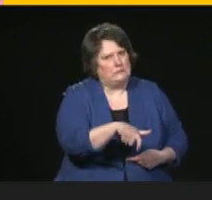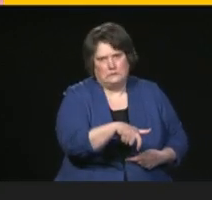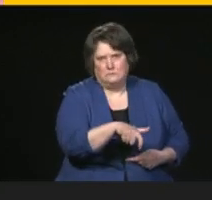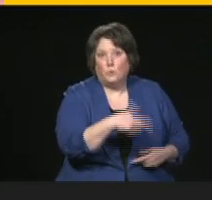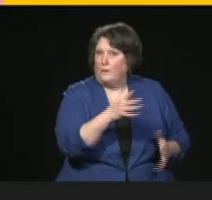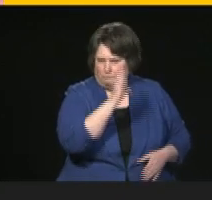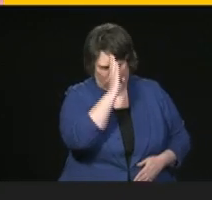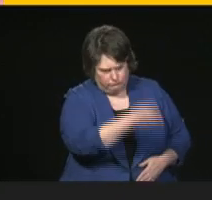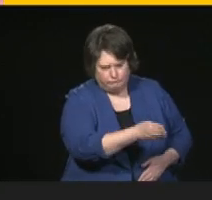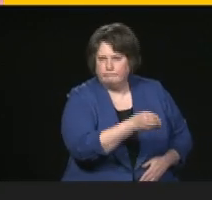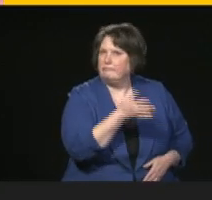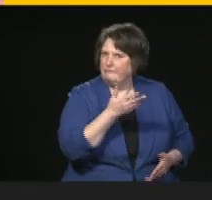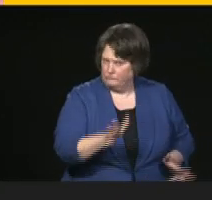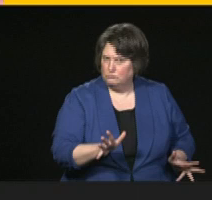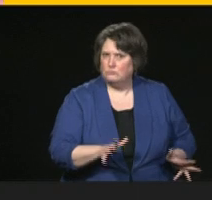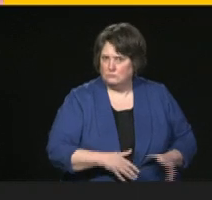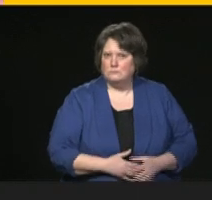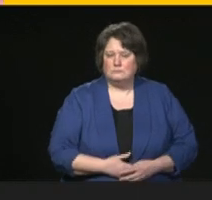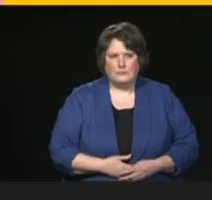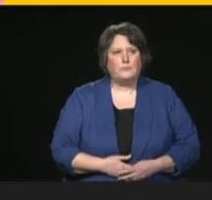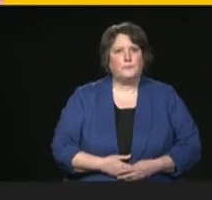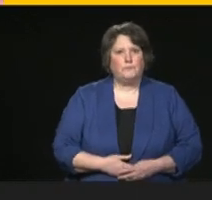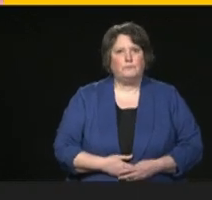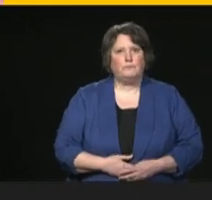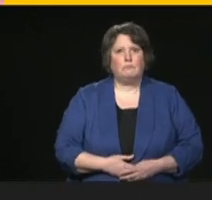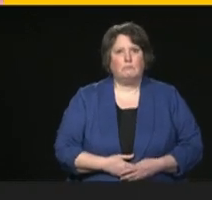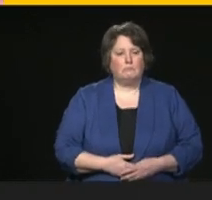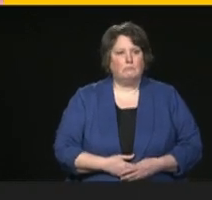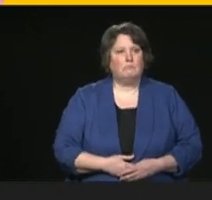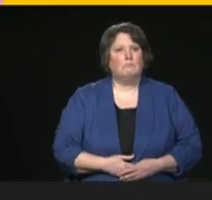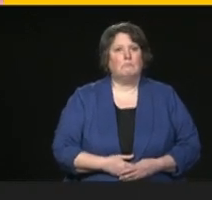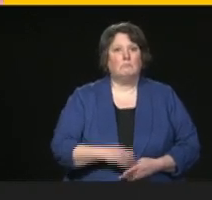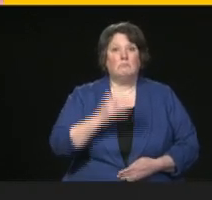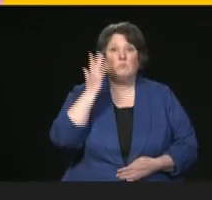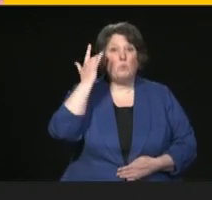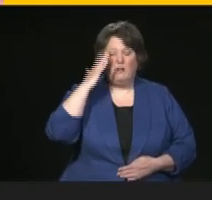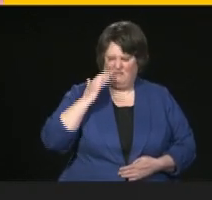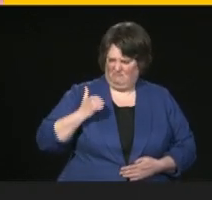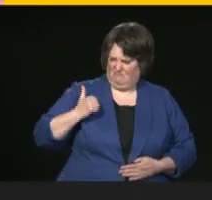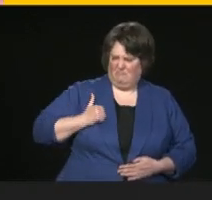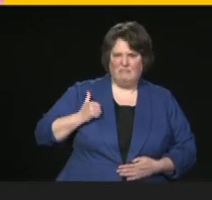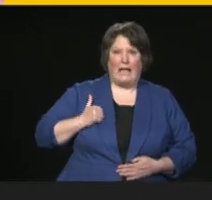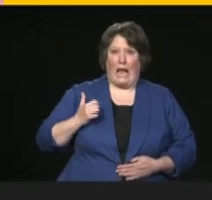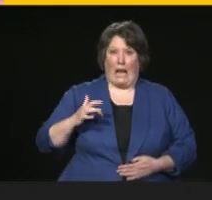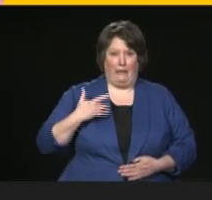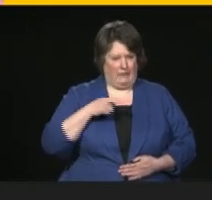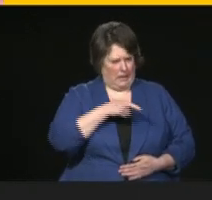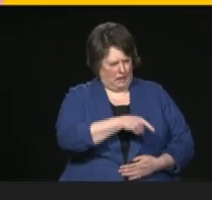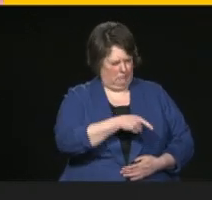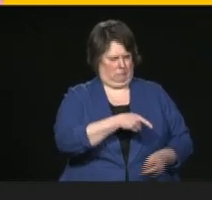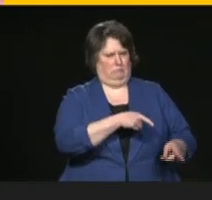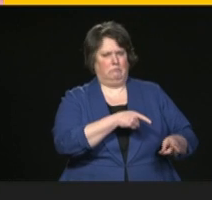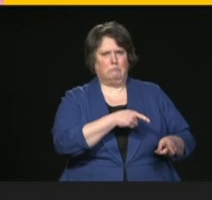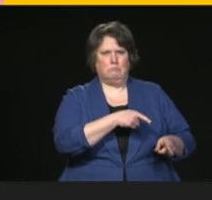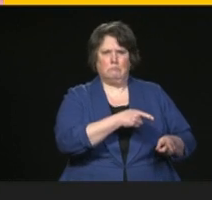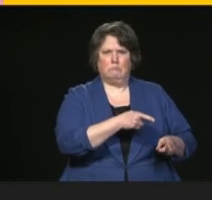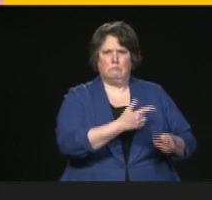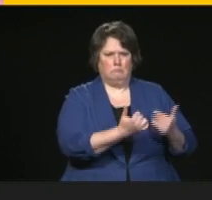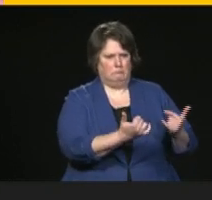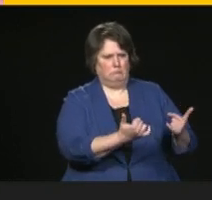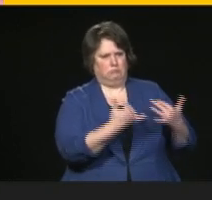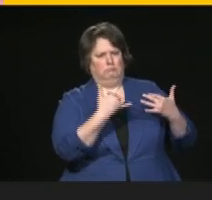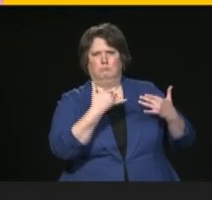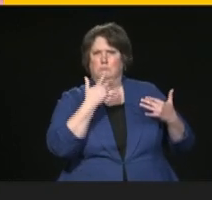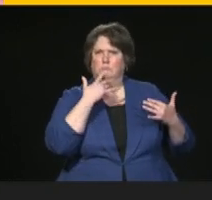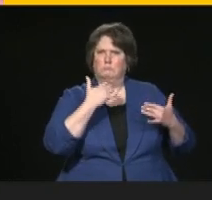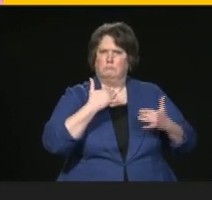And we explained that for us, a measure such as this bilatéral. Well, we should